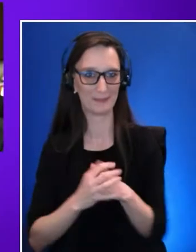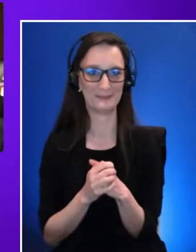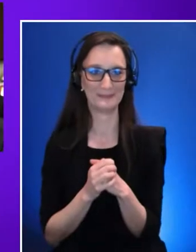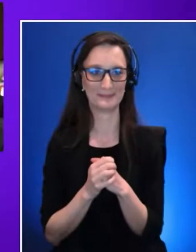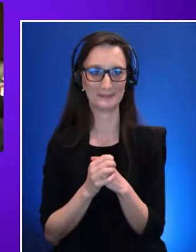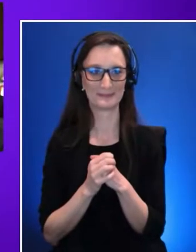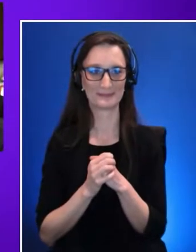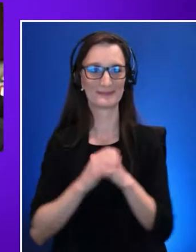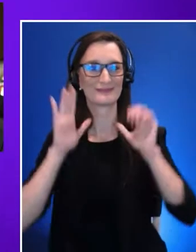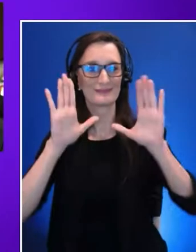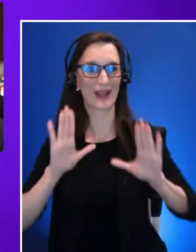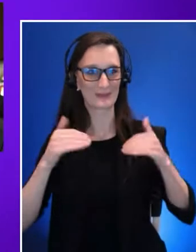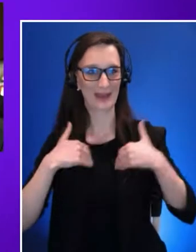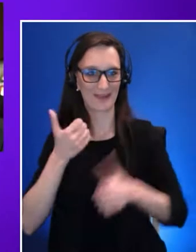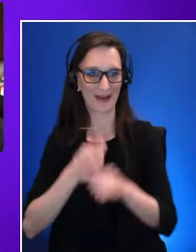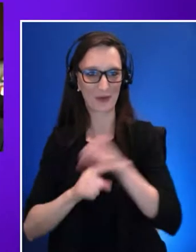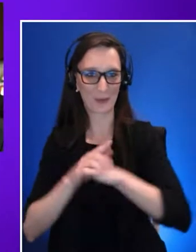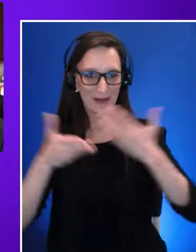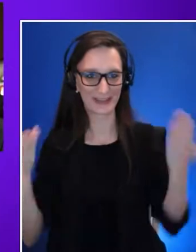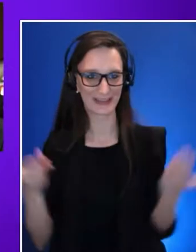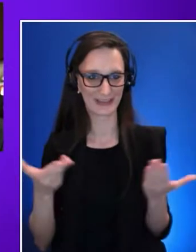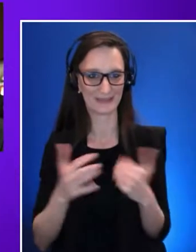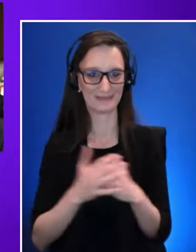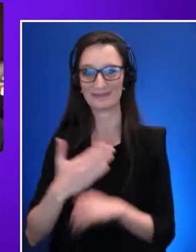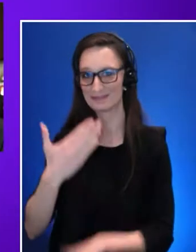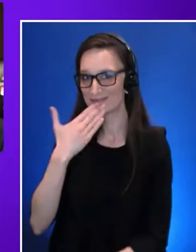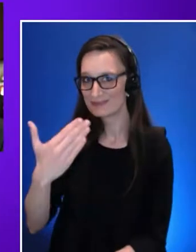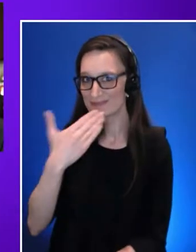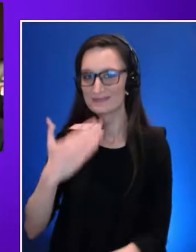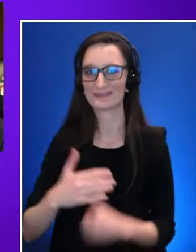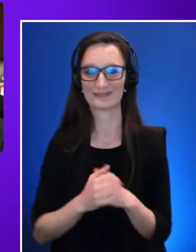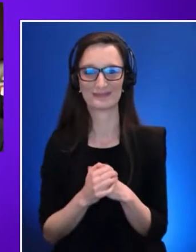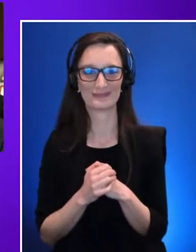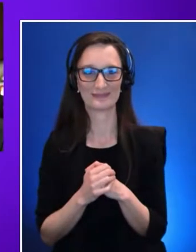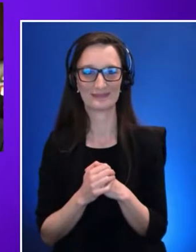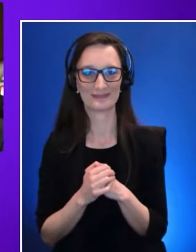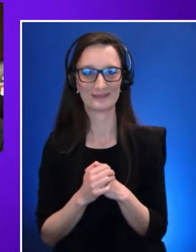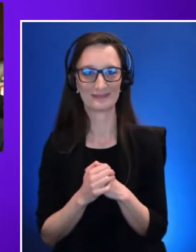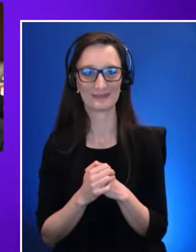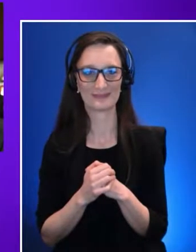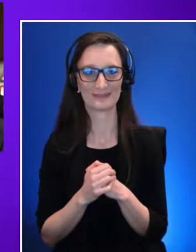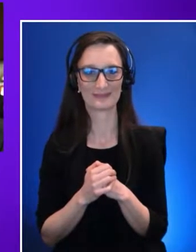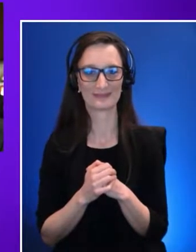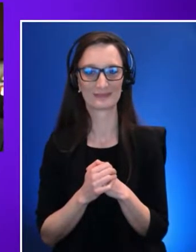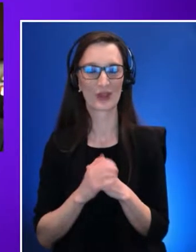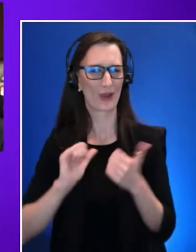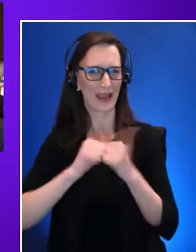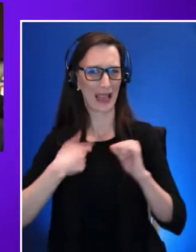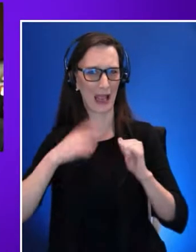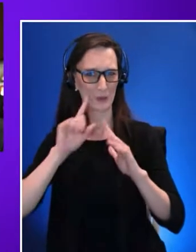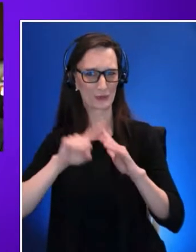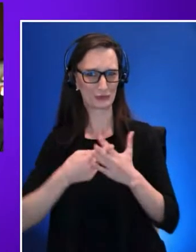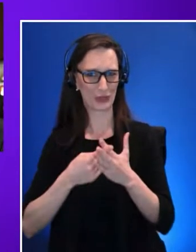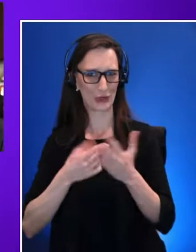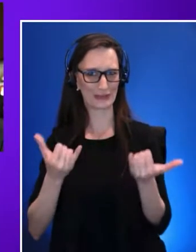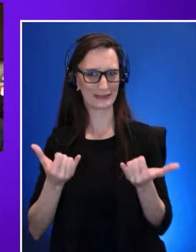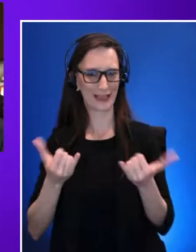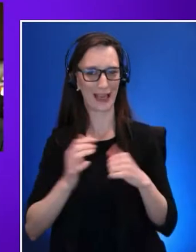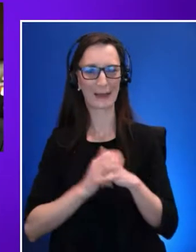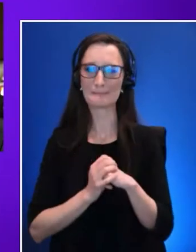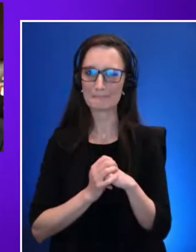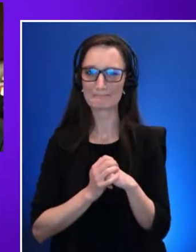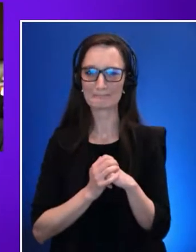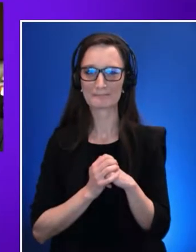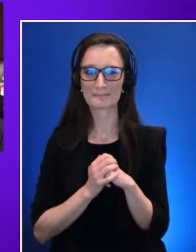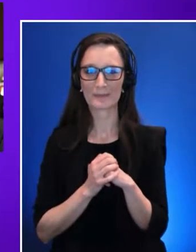on board. Thank you. So I think how we should start this out is let's just